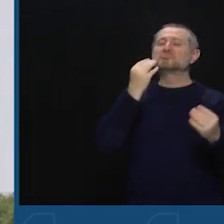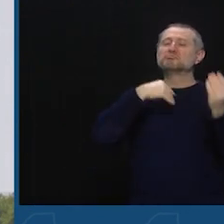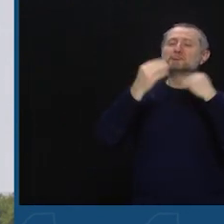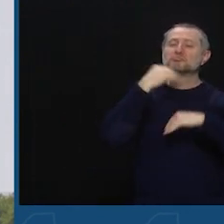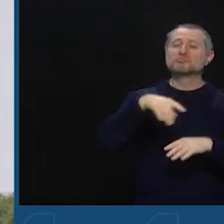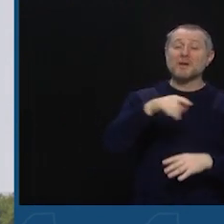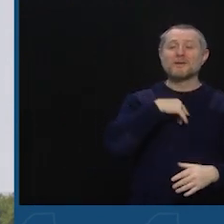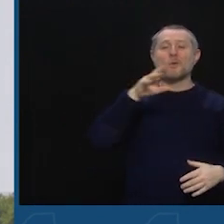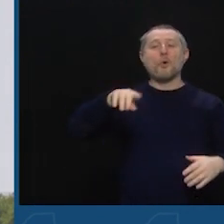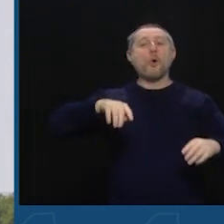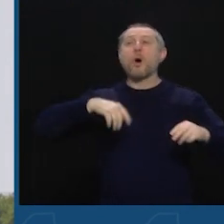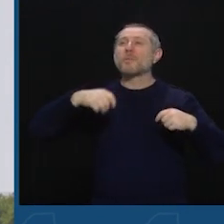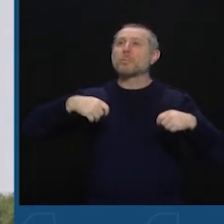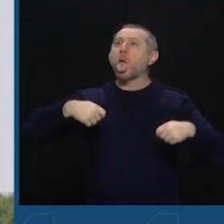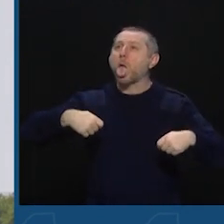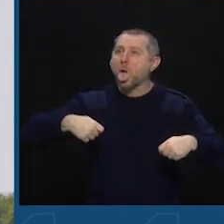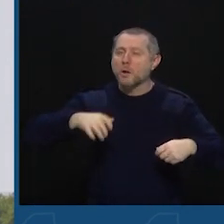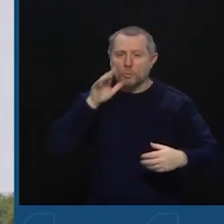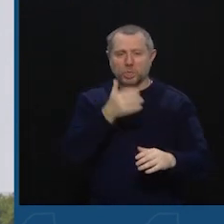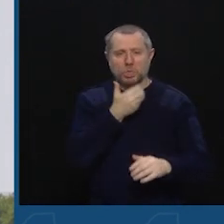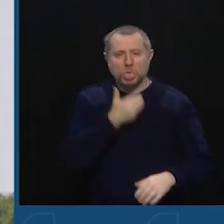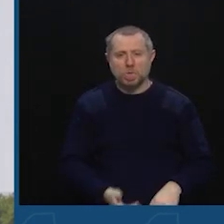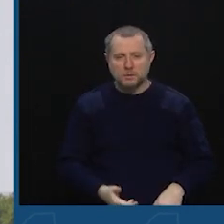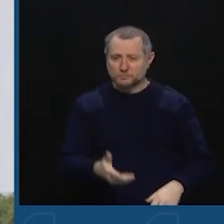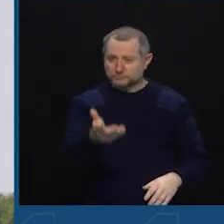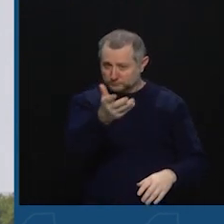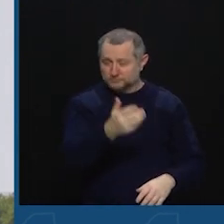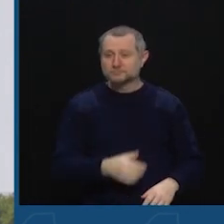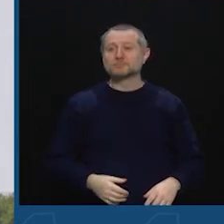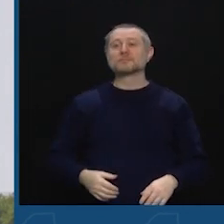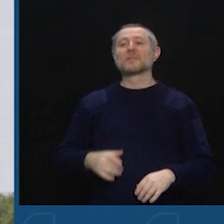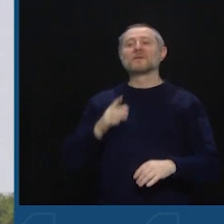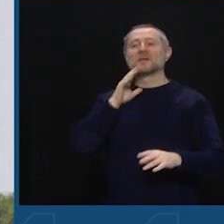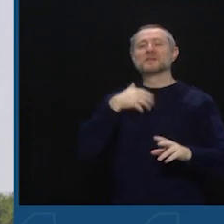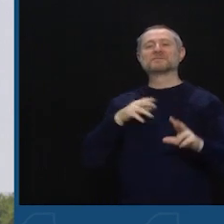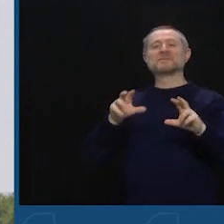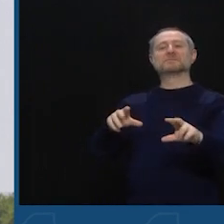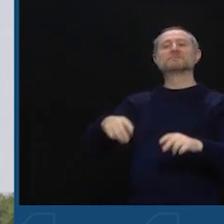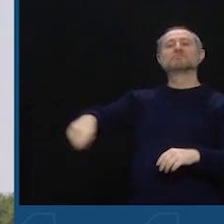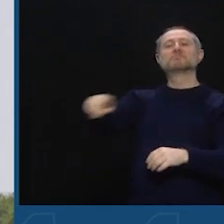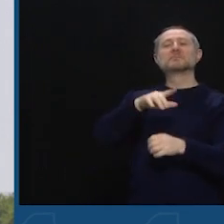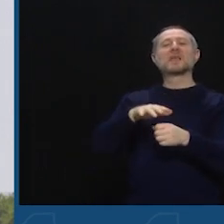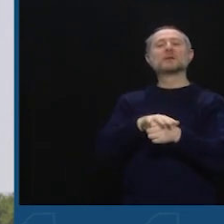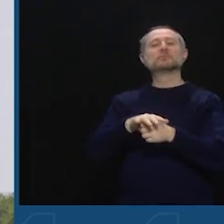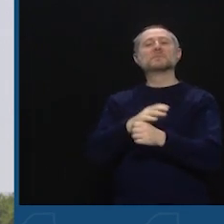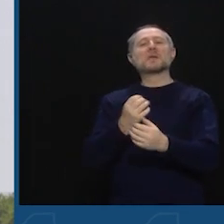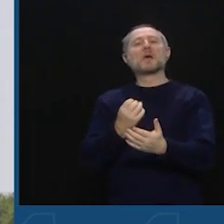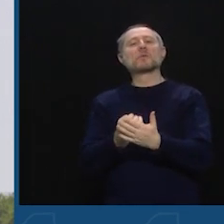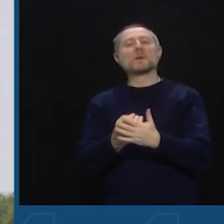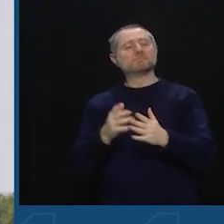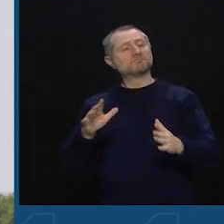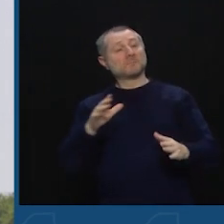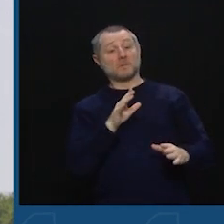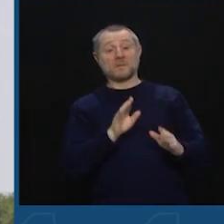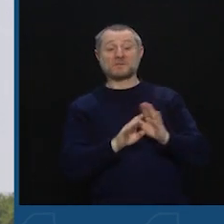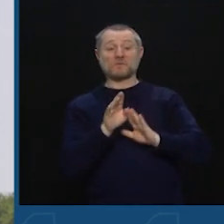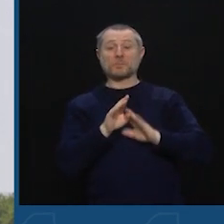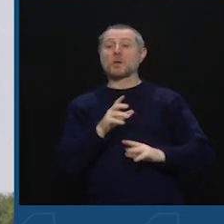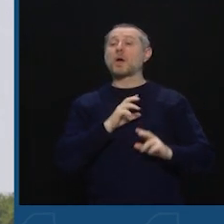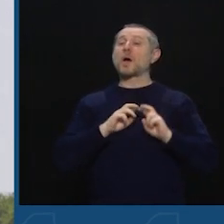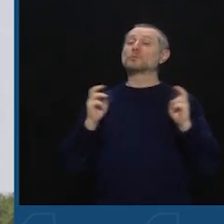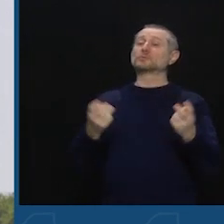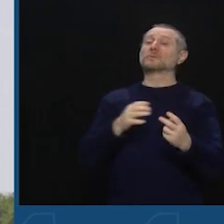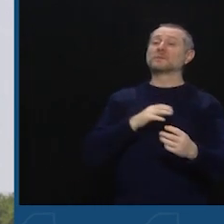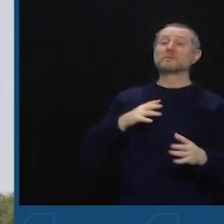chewing, because these are incredible. We're investing in our regional economic development councils and also workforce development. $350